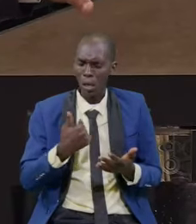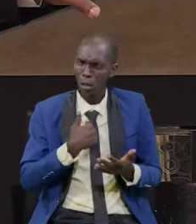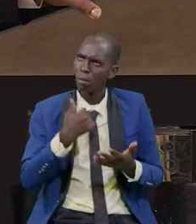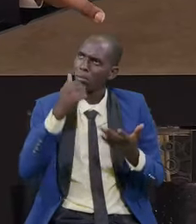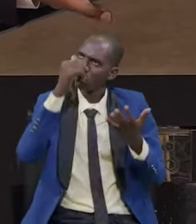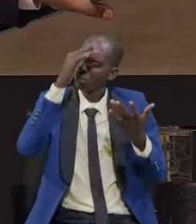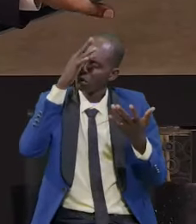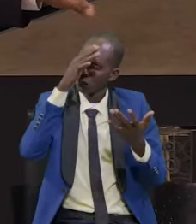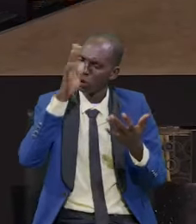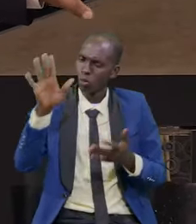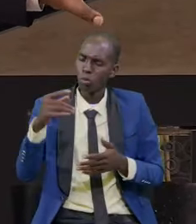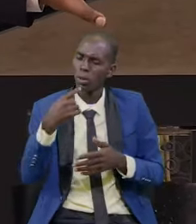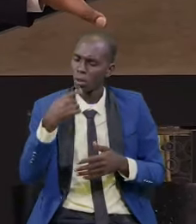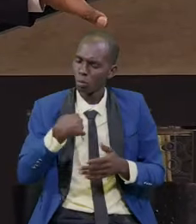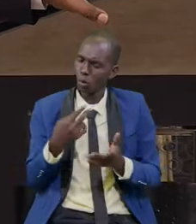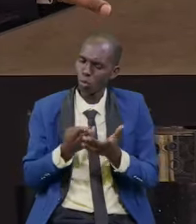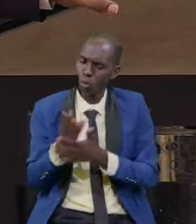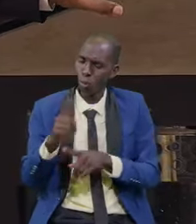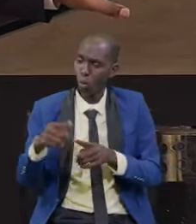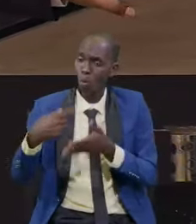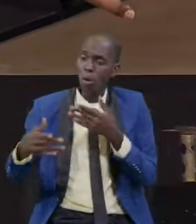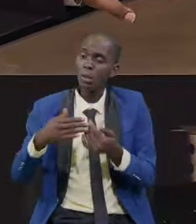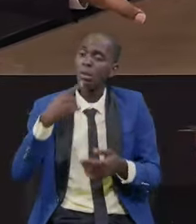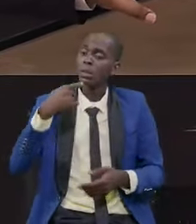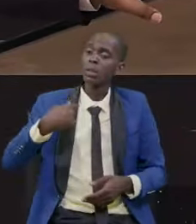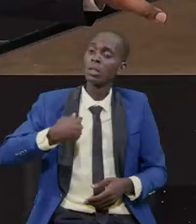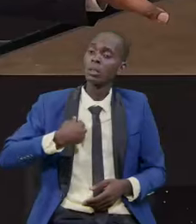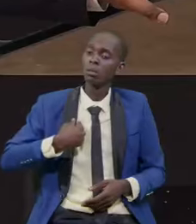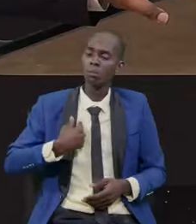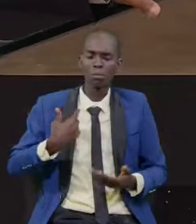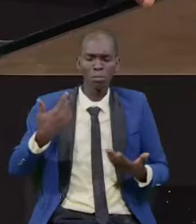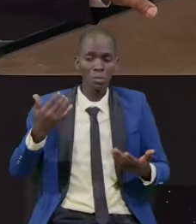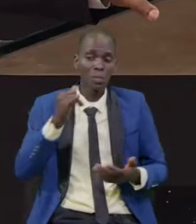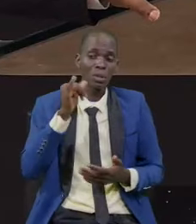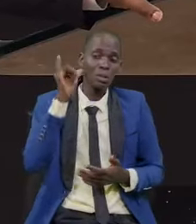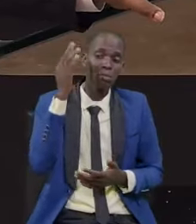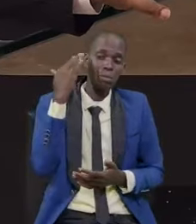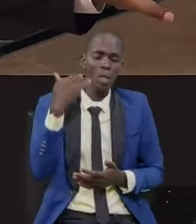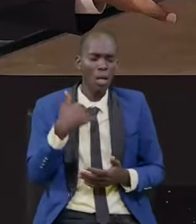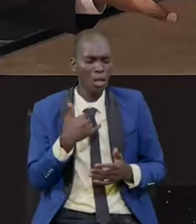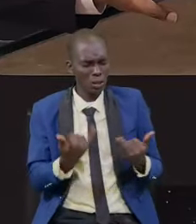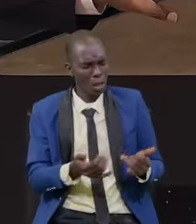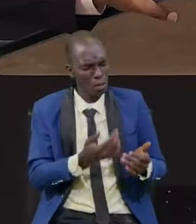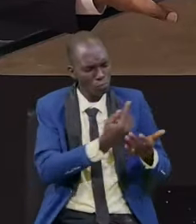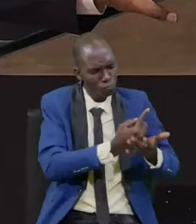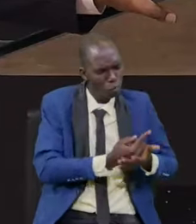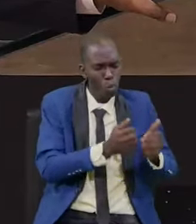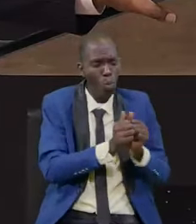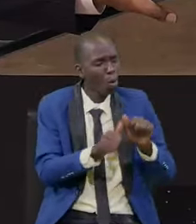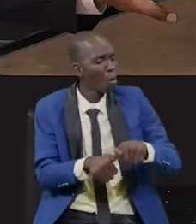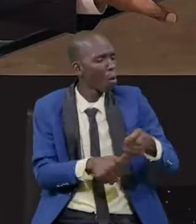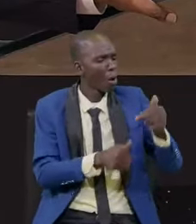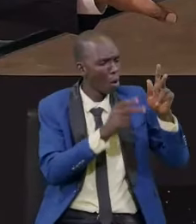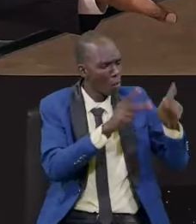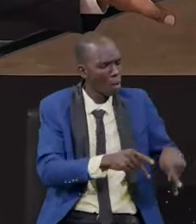your word. See what you said to me. I was discussing with brother so-and-so, sister so-and-so, and